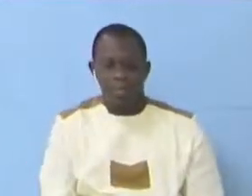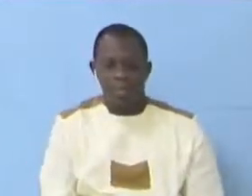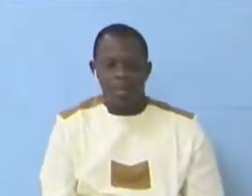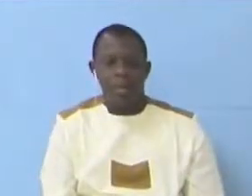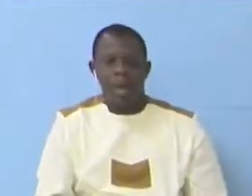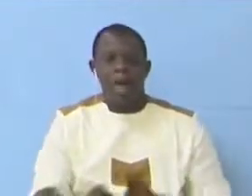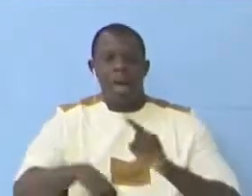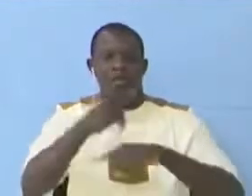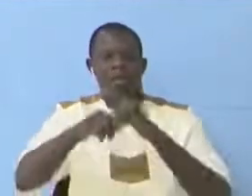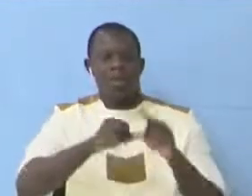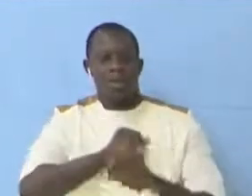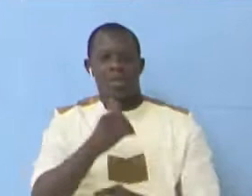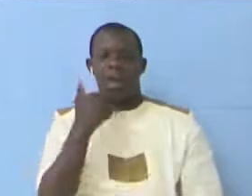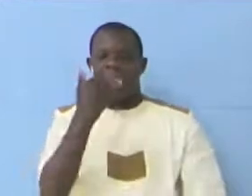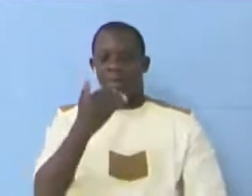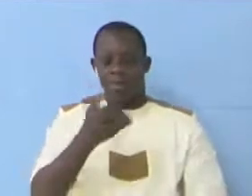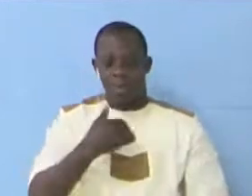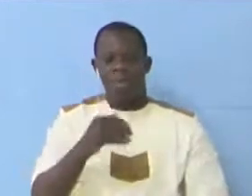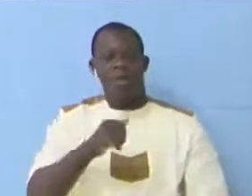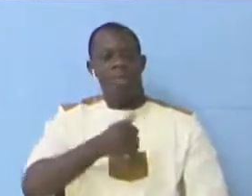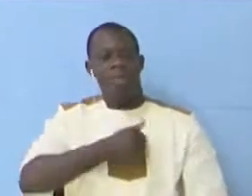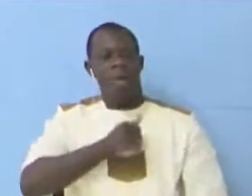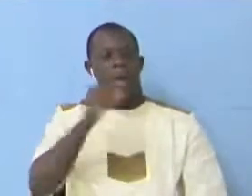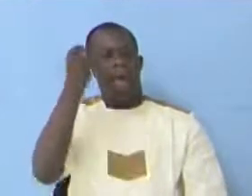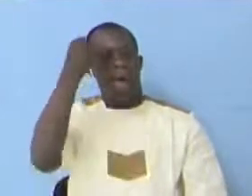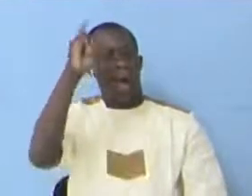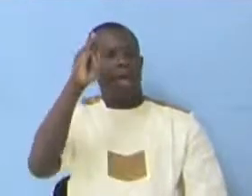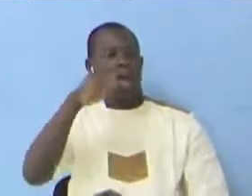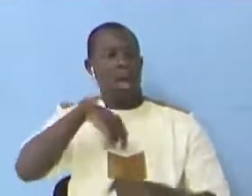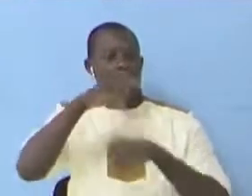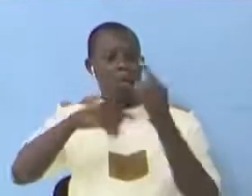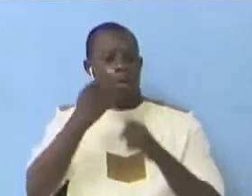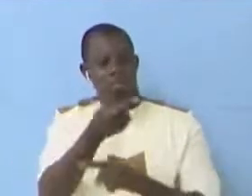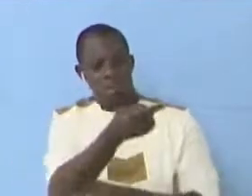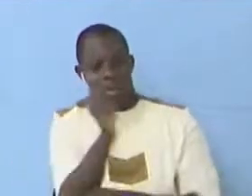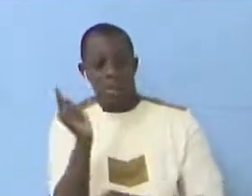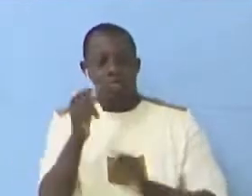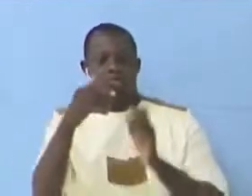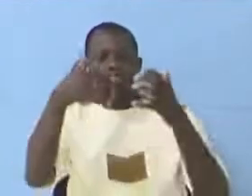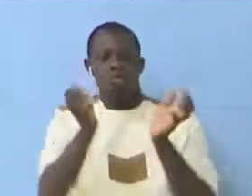he asked me my opinion about this group.